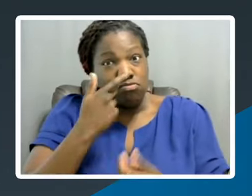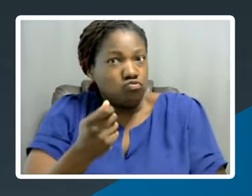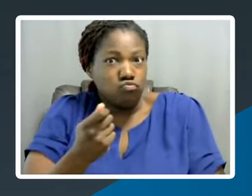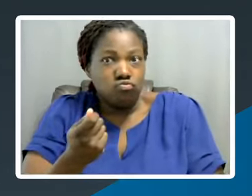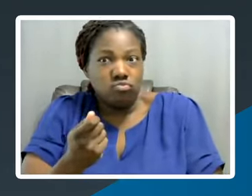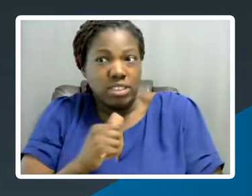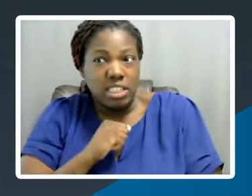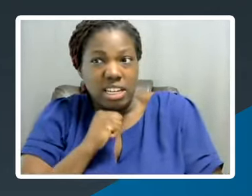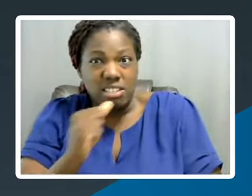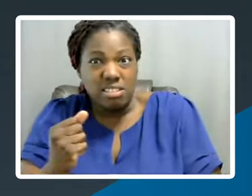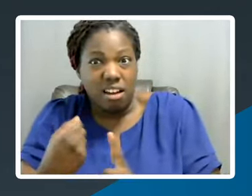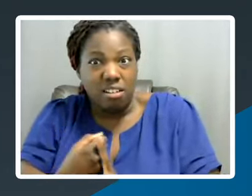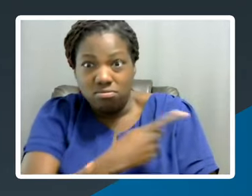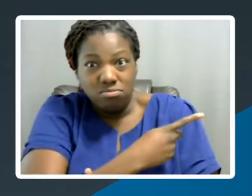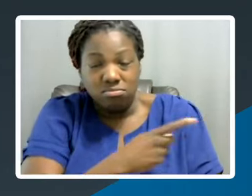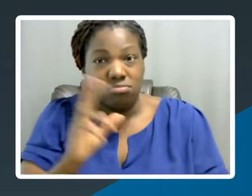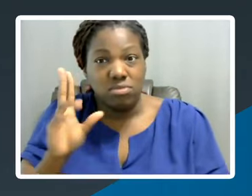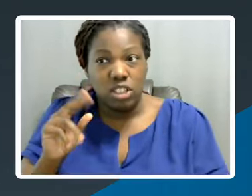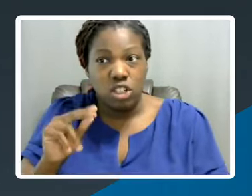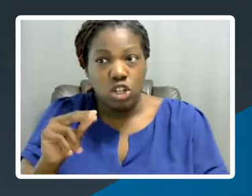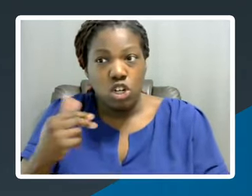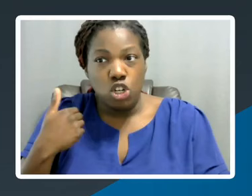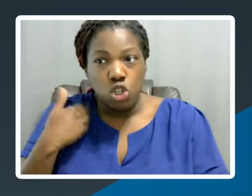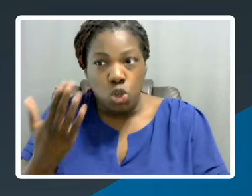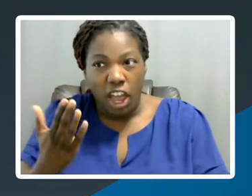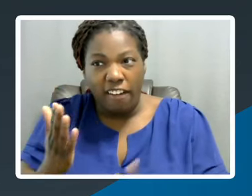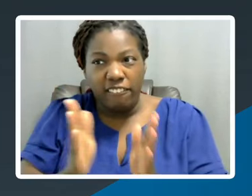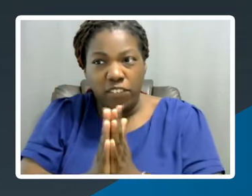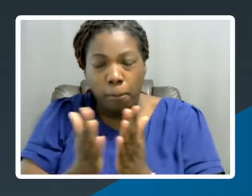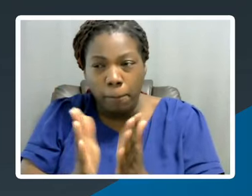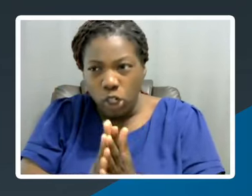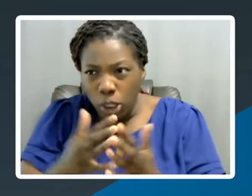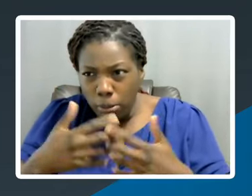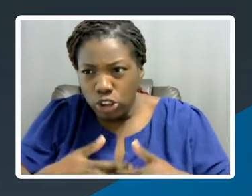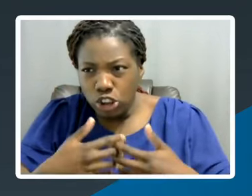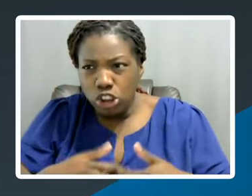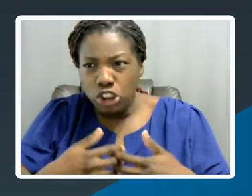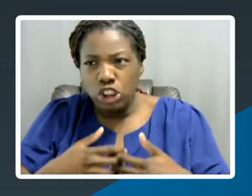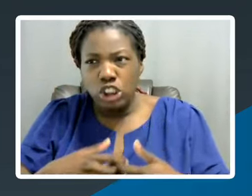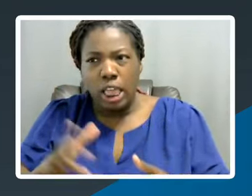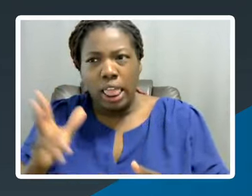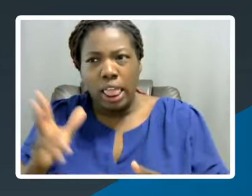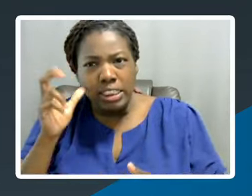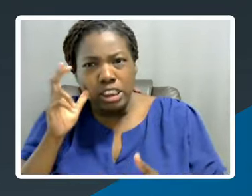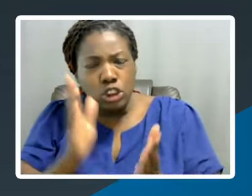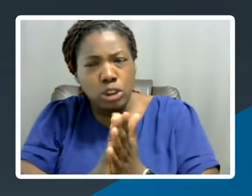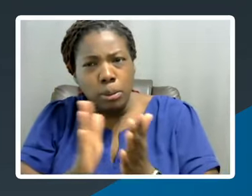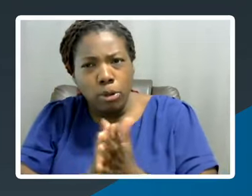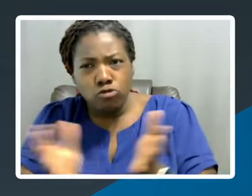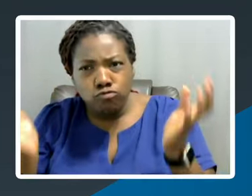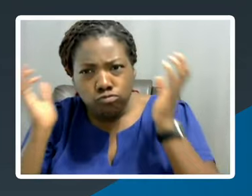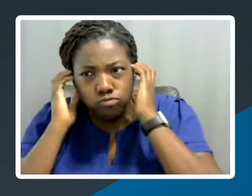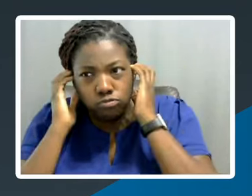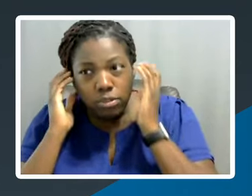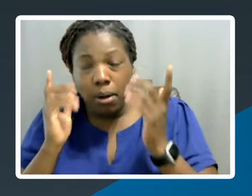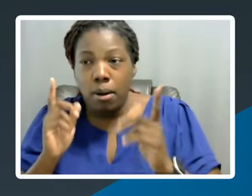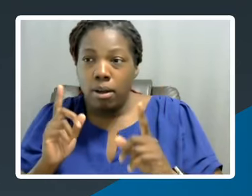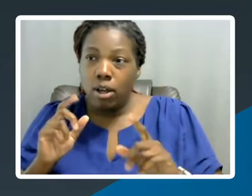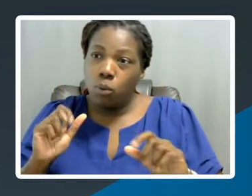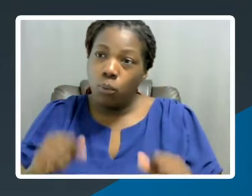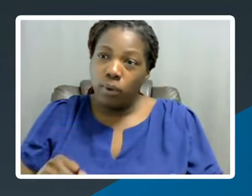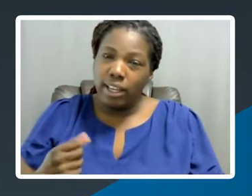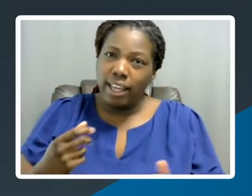far off, right? He's got the kind of book grinder thing going and, you know, listening to the books and the headsets or something. But, and we can look at this and we can laugh at